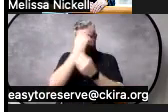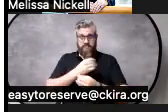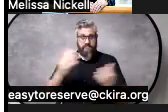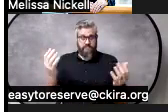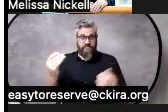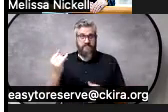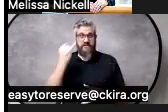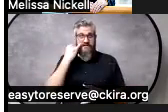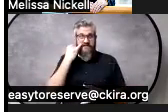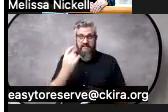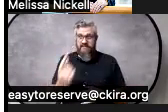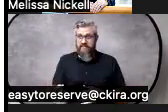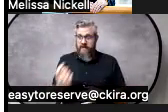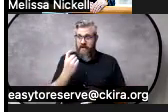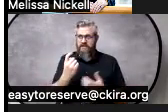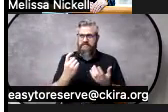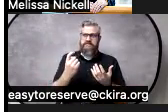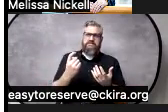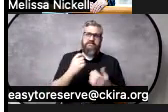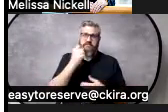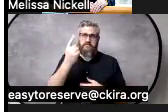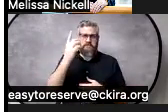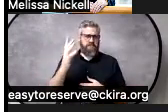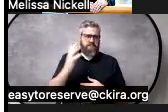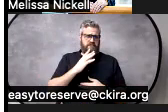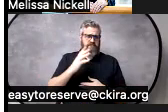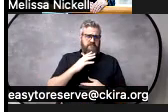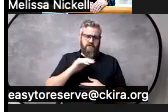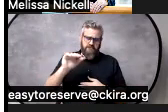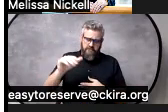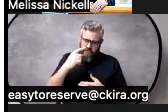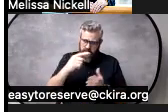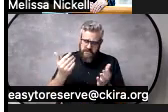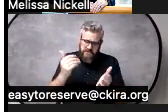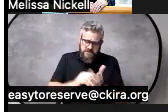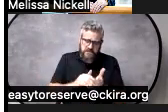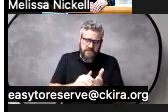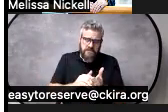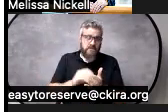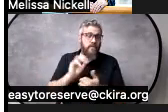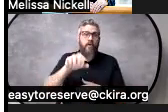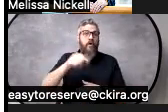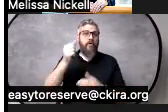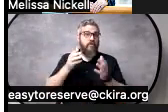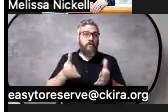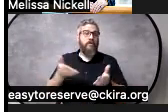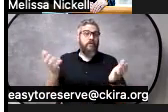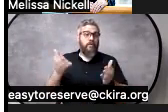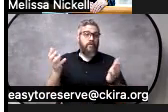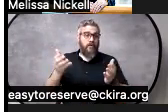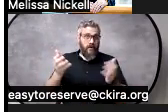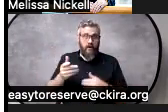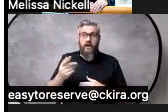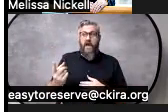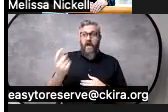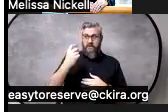get a question that you don't understand. Just ask the person to repeat the question, or another method of practice would be to repeat the question back